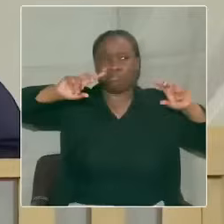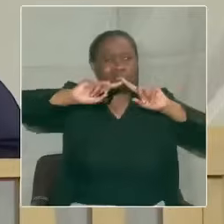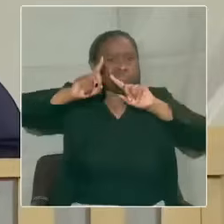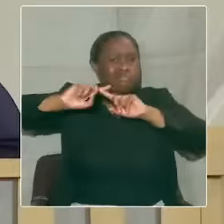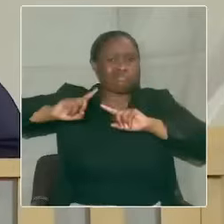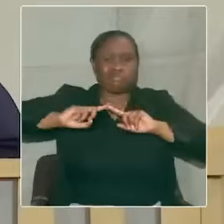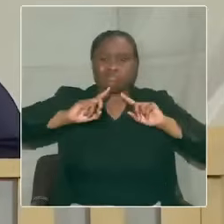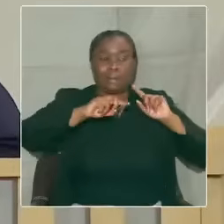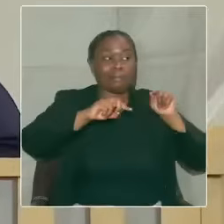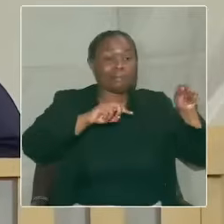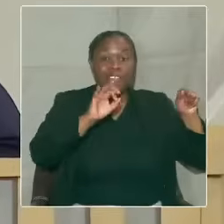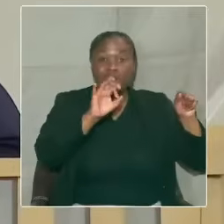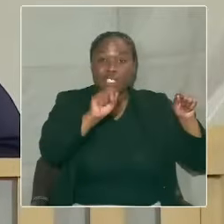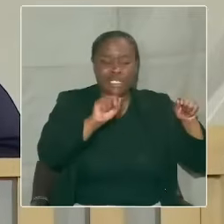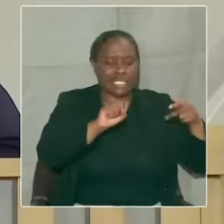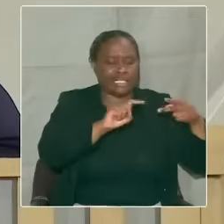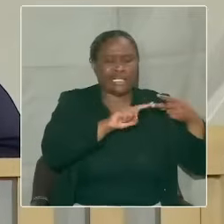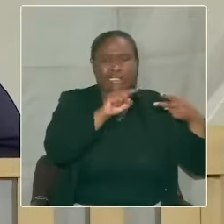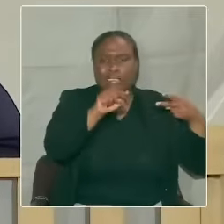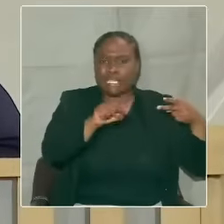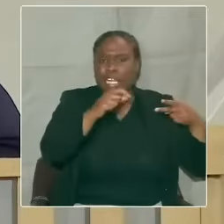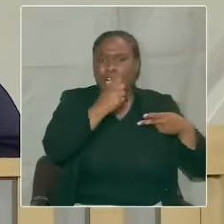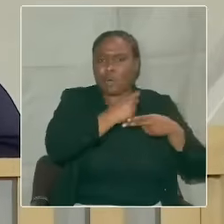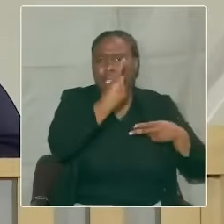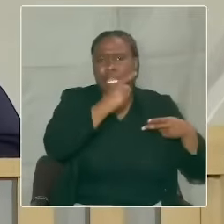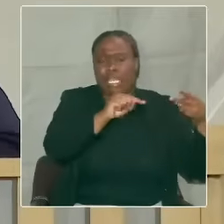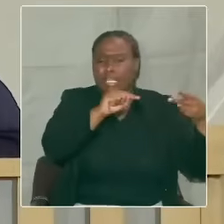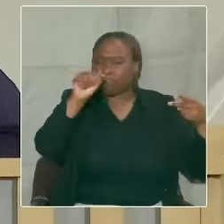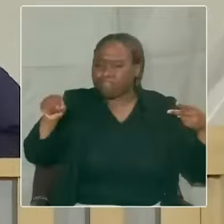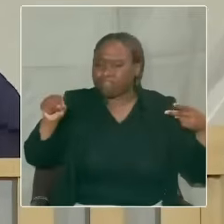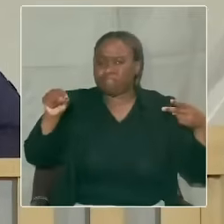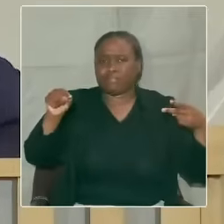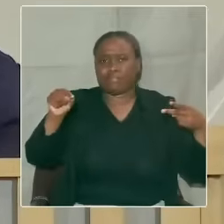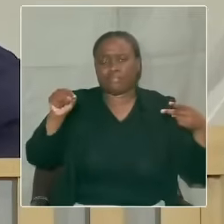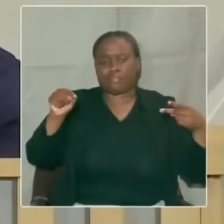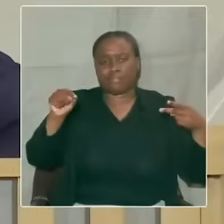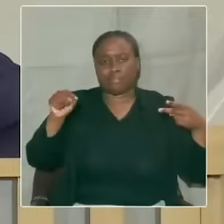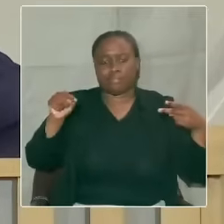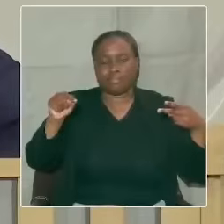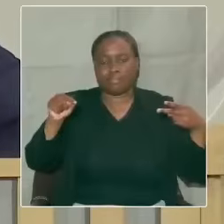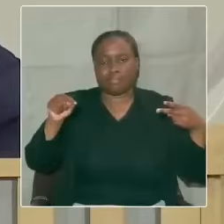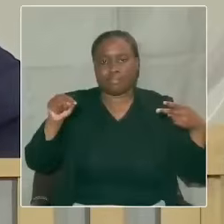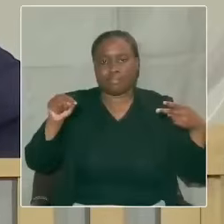Free State, I worked in Gauteng, I worked in